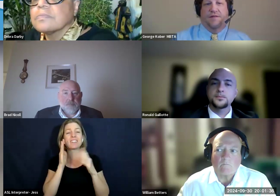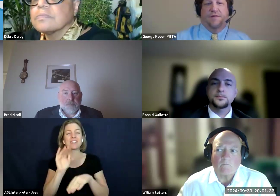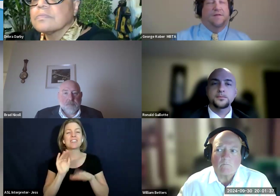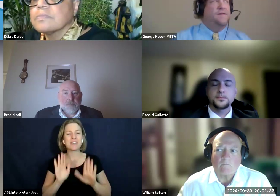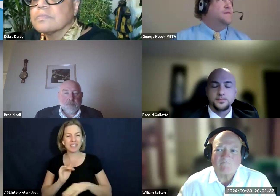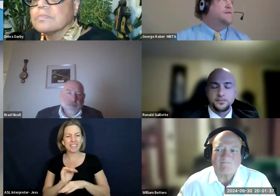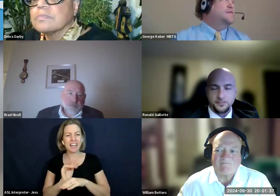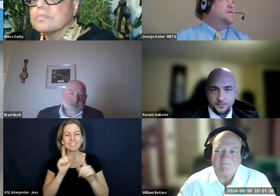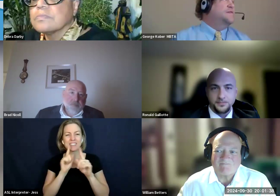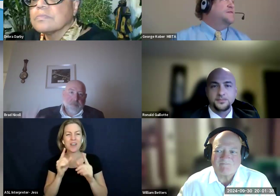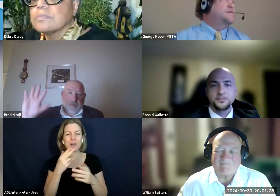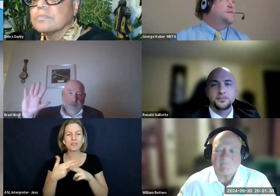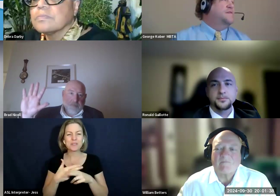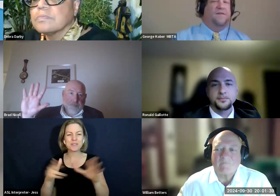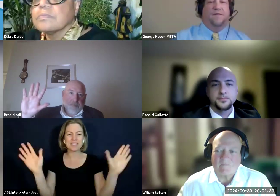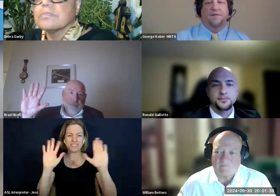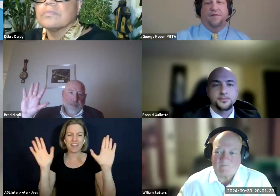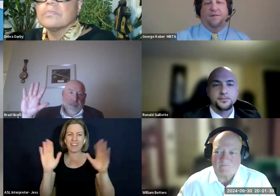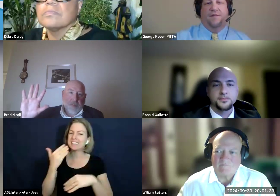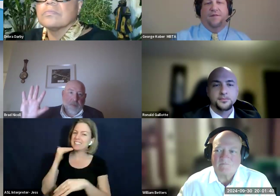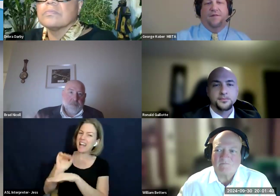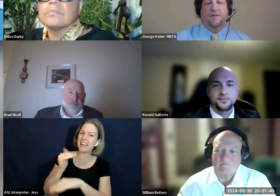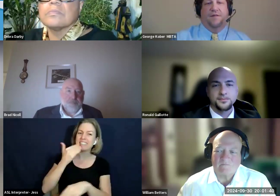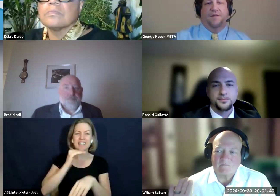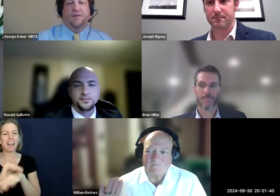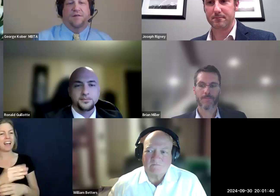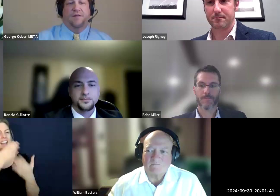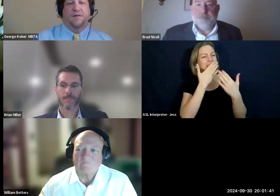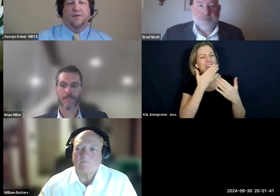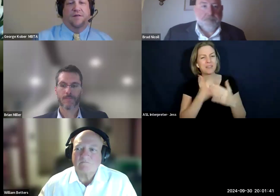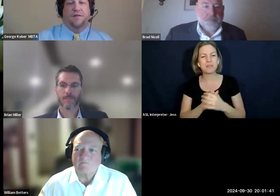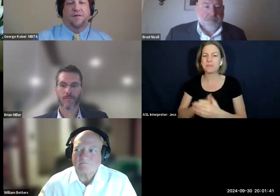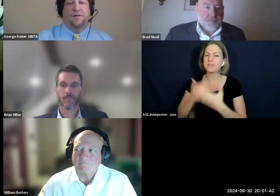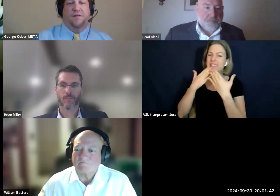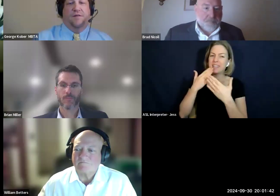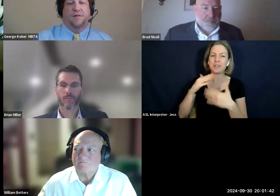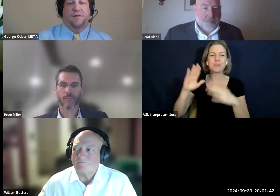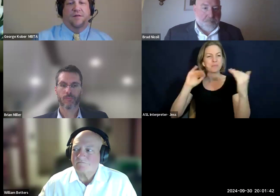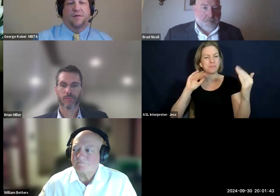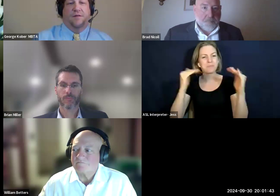soon. Bye, everyone. Thank you. Good night, everybody. Thank you, folks. Thank you.